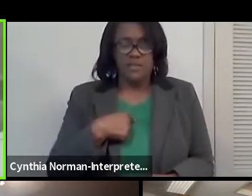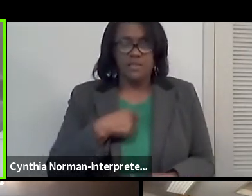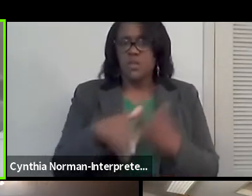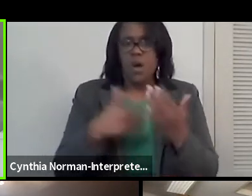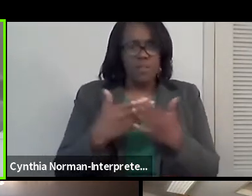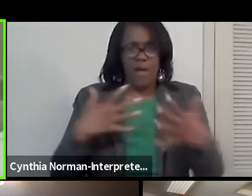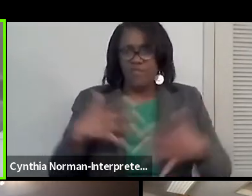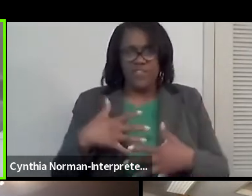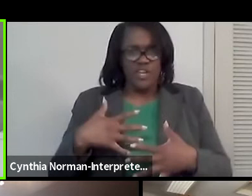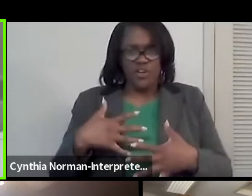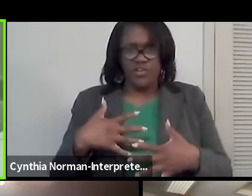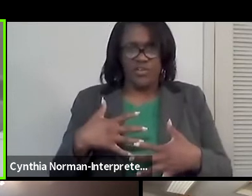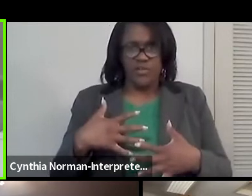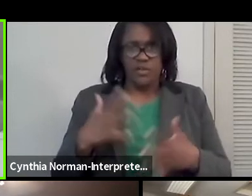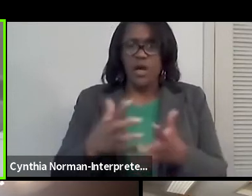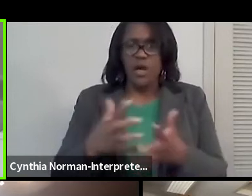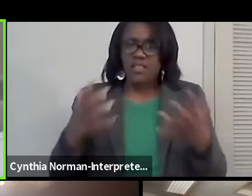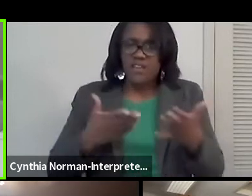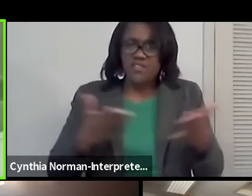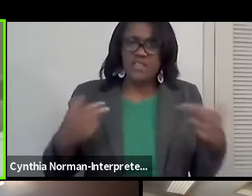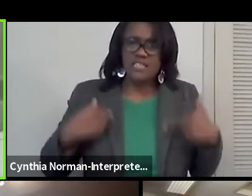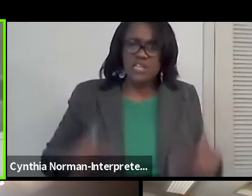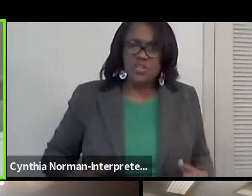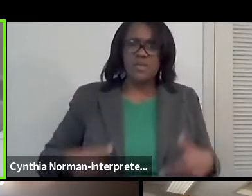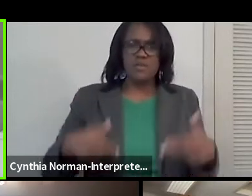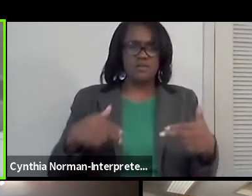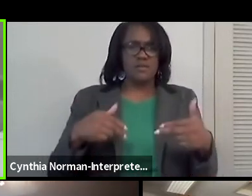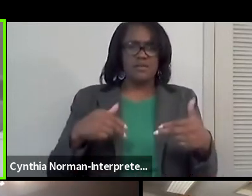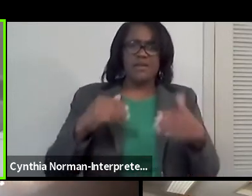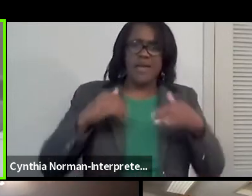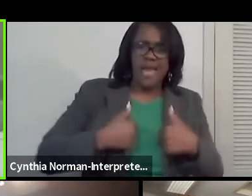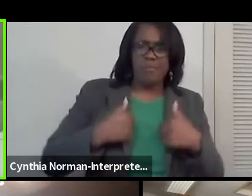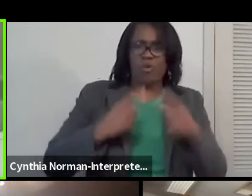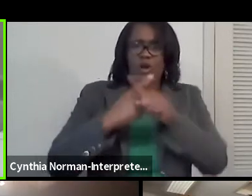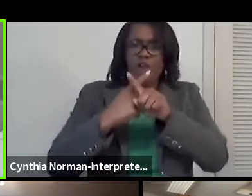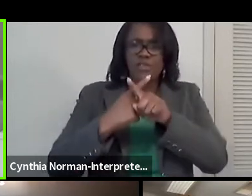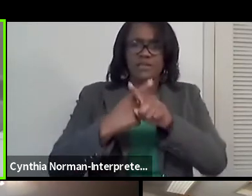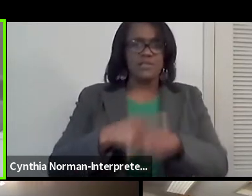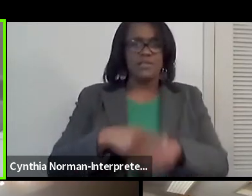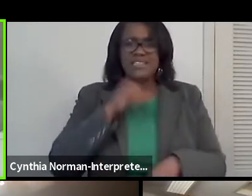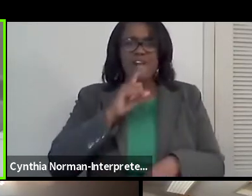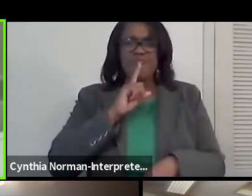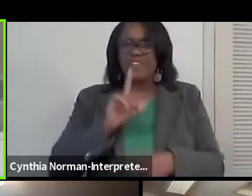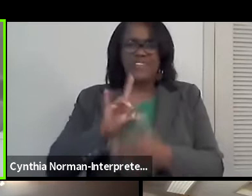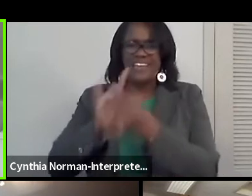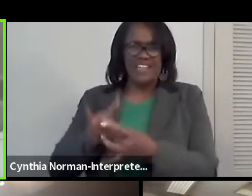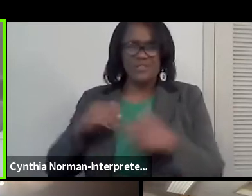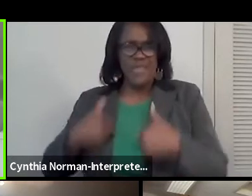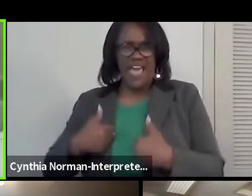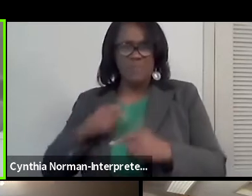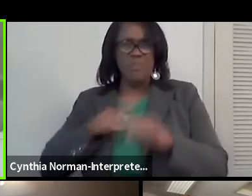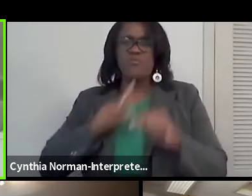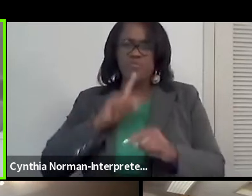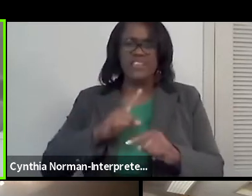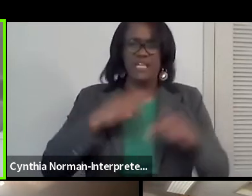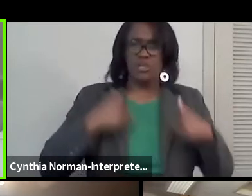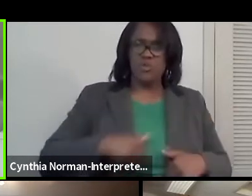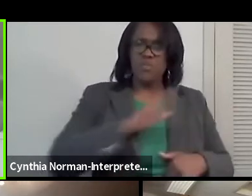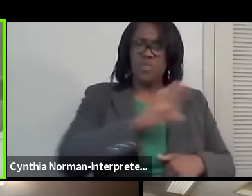fear. A lot of the things about human-wildlife conflict that we talk about are less about the animal and more about people's perceptions and more